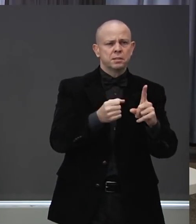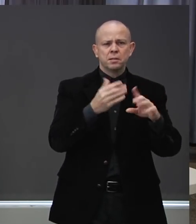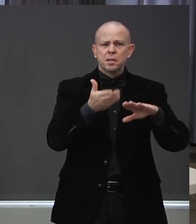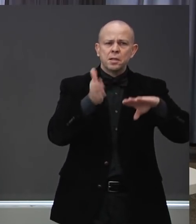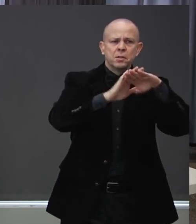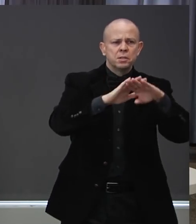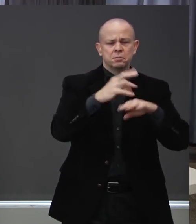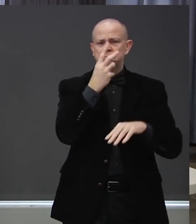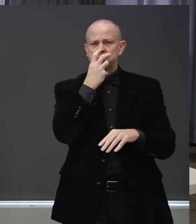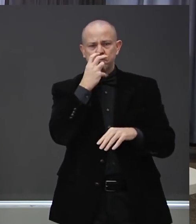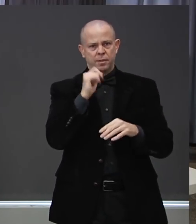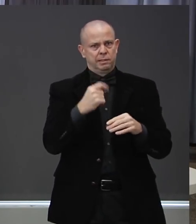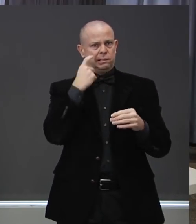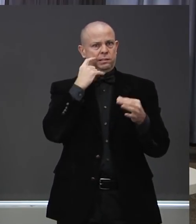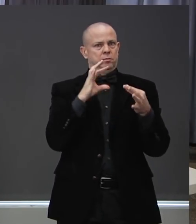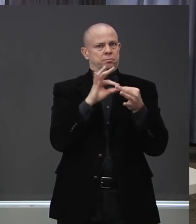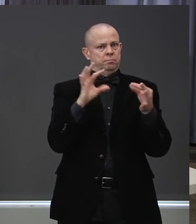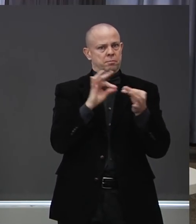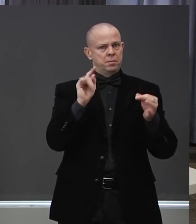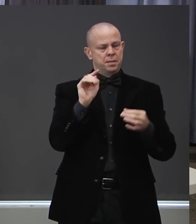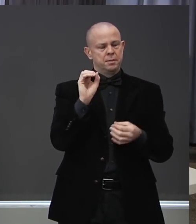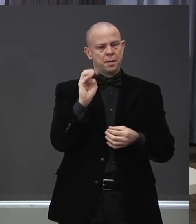metrics.